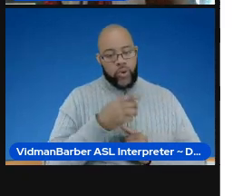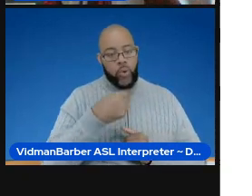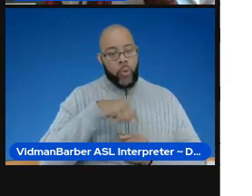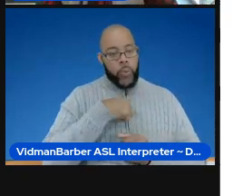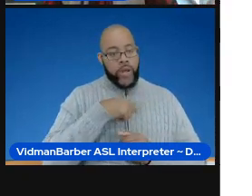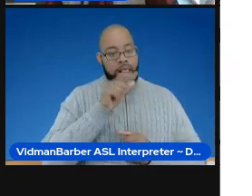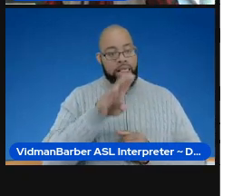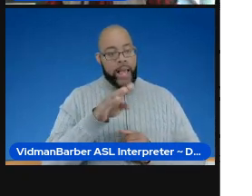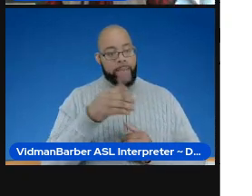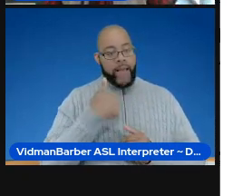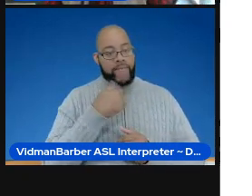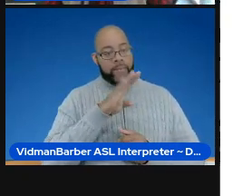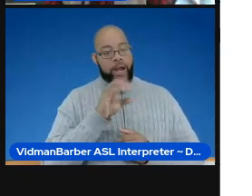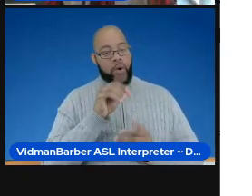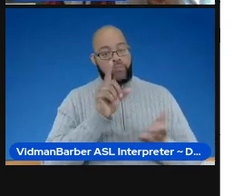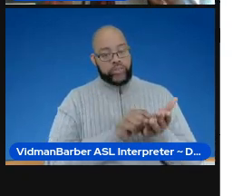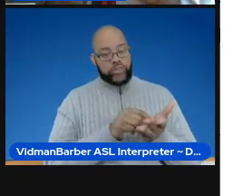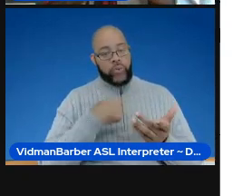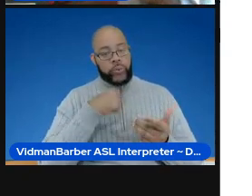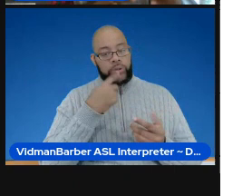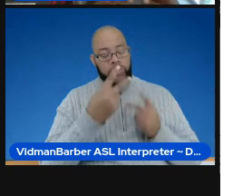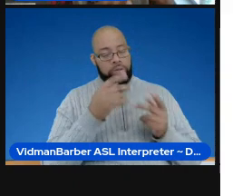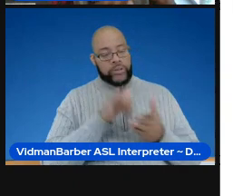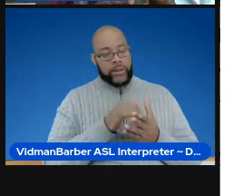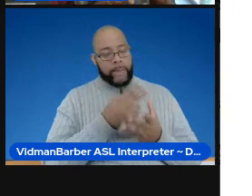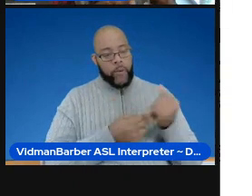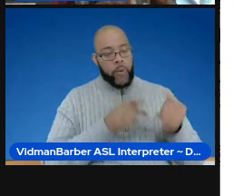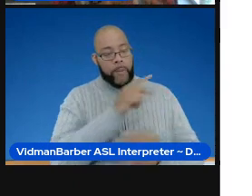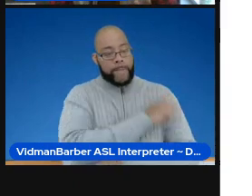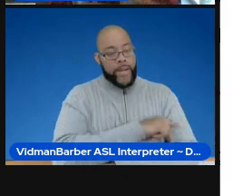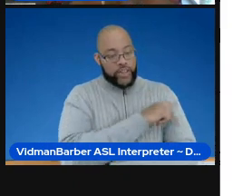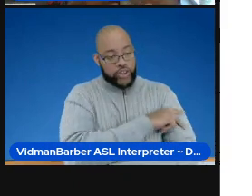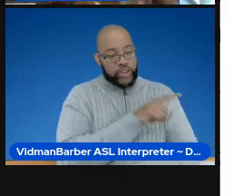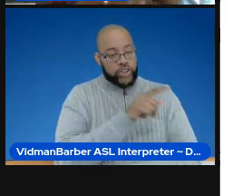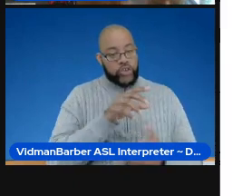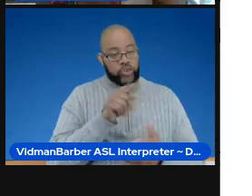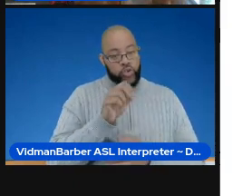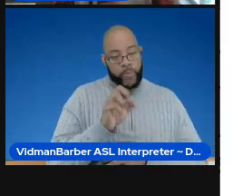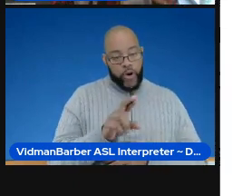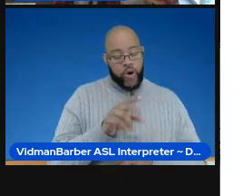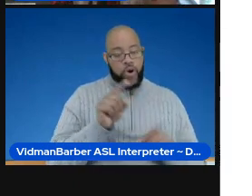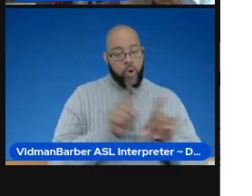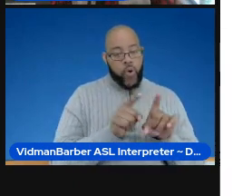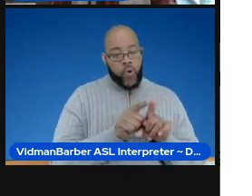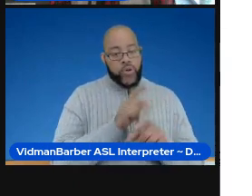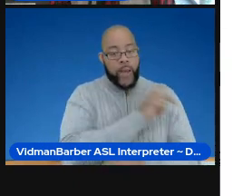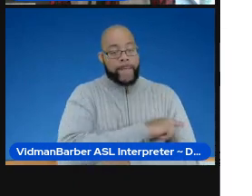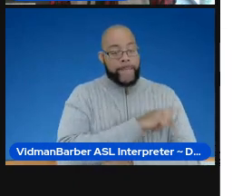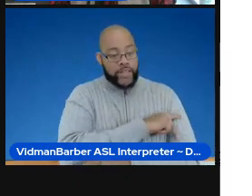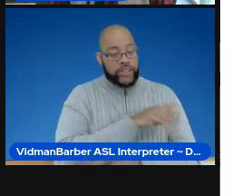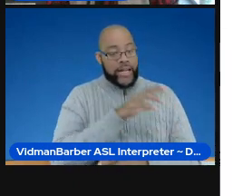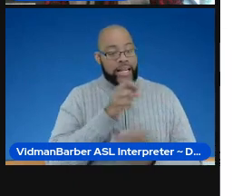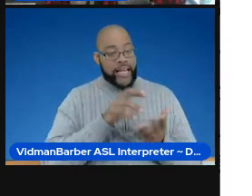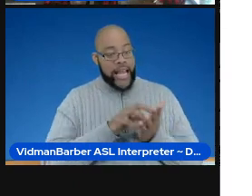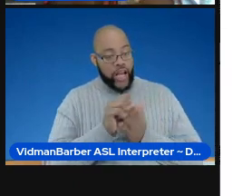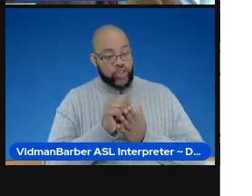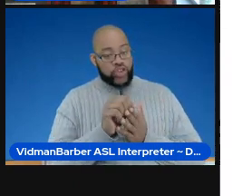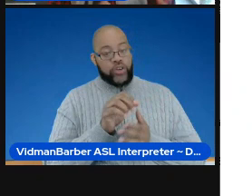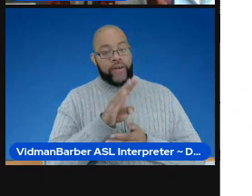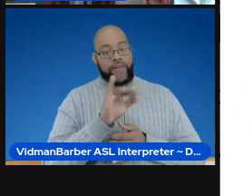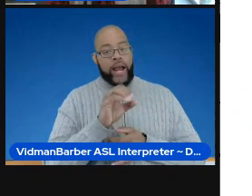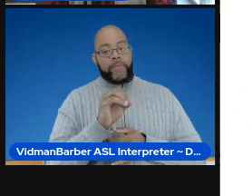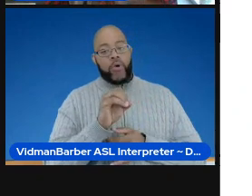our lab, have a bioprinter where we take both the patient tumors as well as patient-derived cancer-associated fibroblasts.